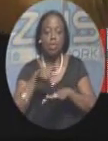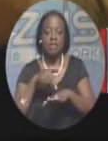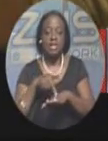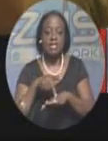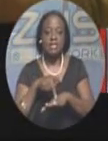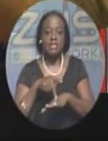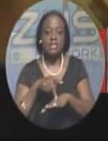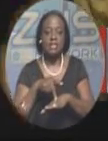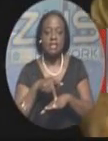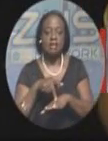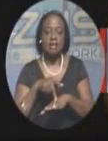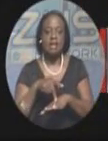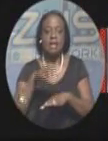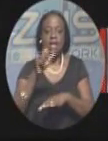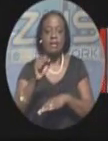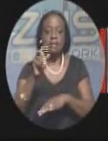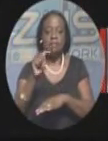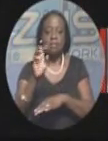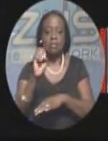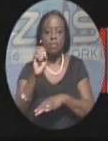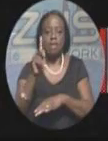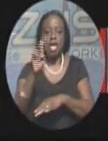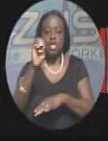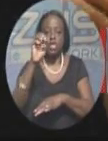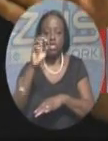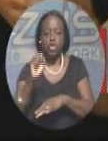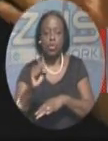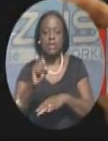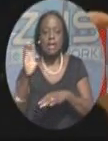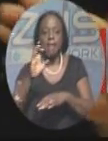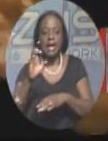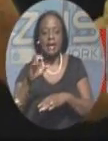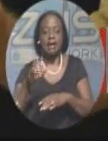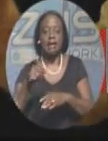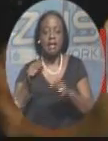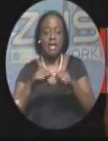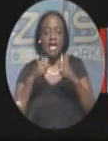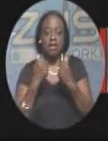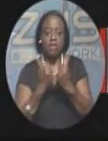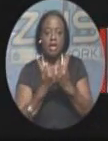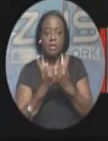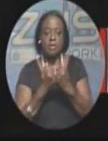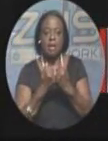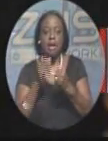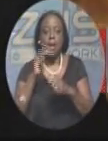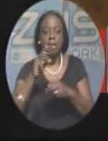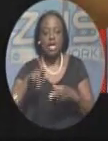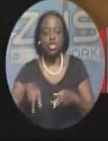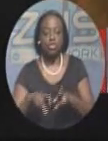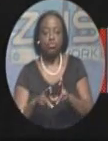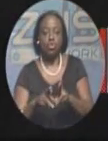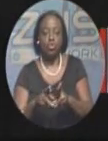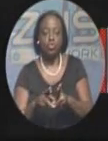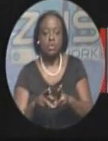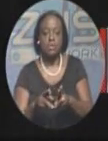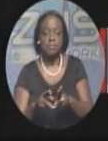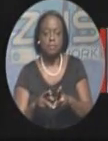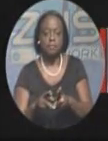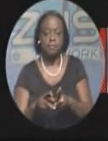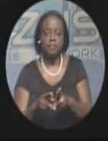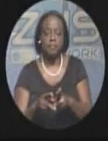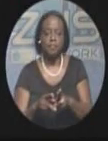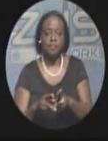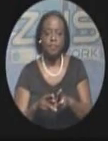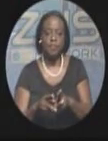that as a Stokes Cabana type area. And so that's going off, I believe it's called Marshall Road, into where the old car dump